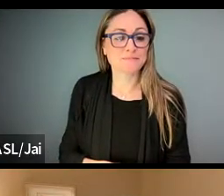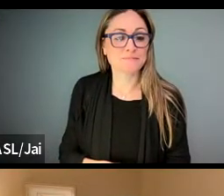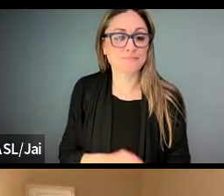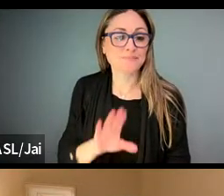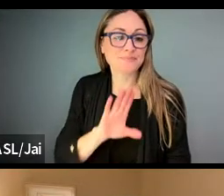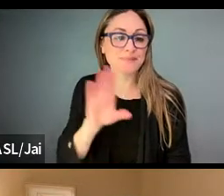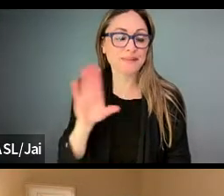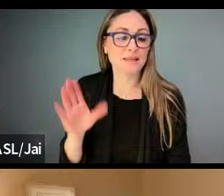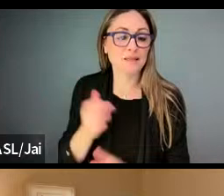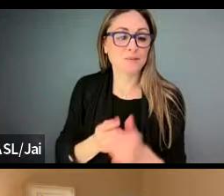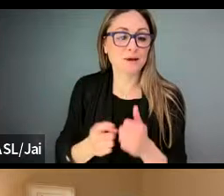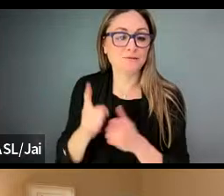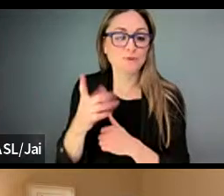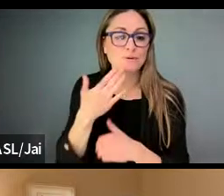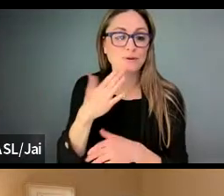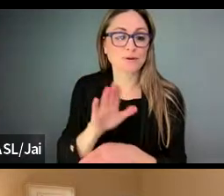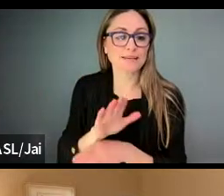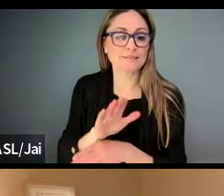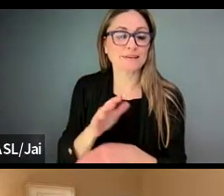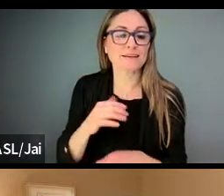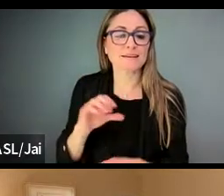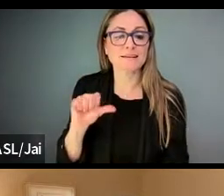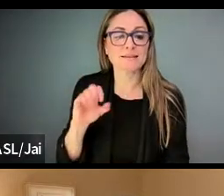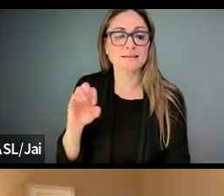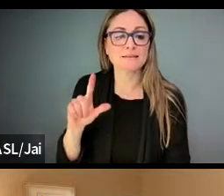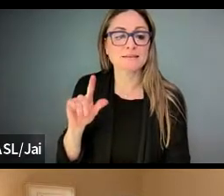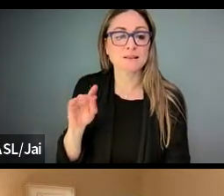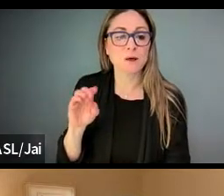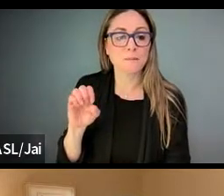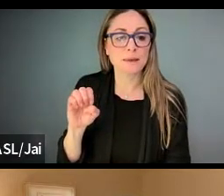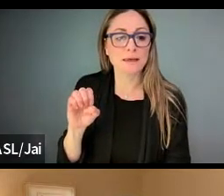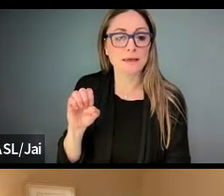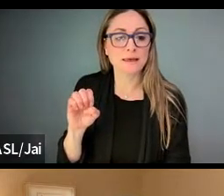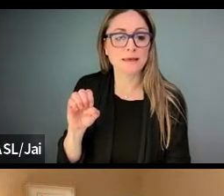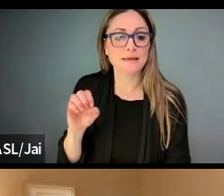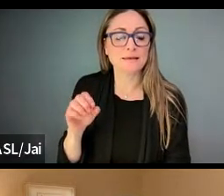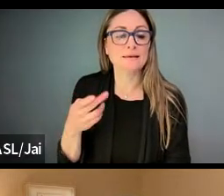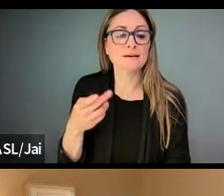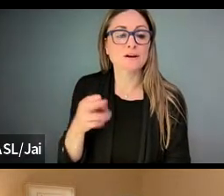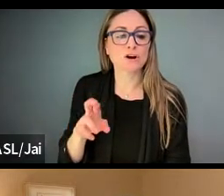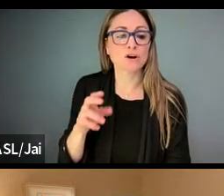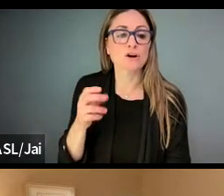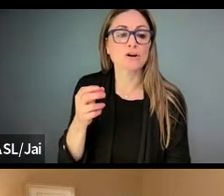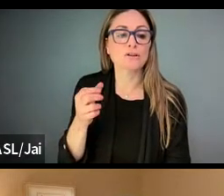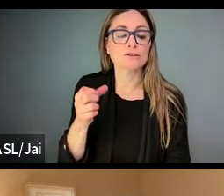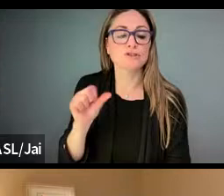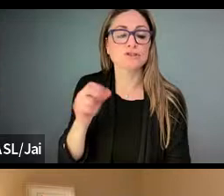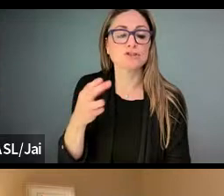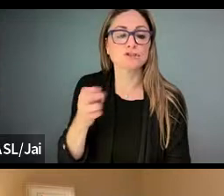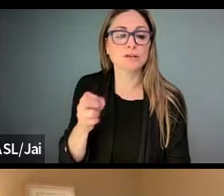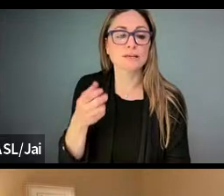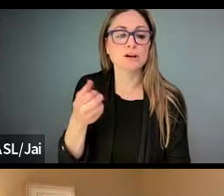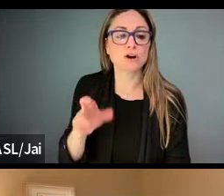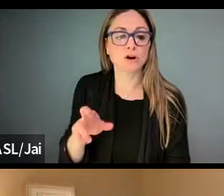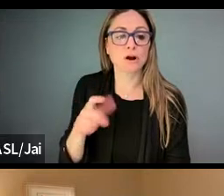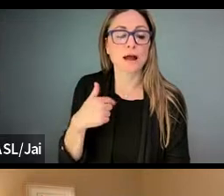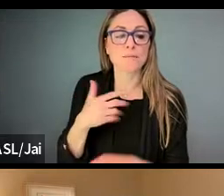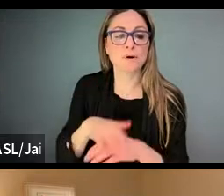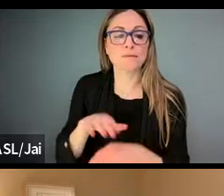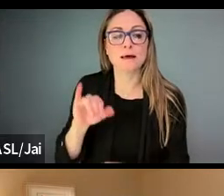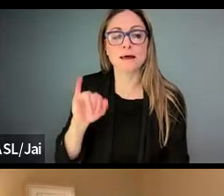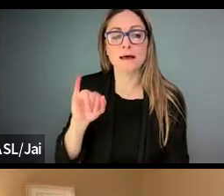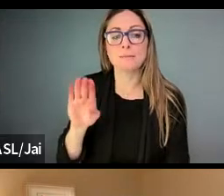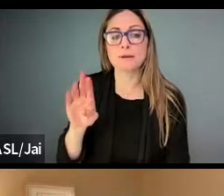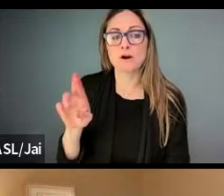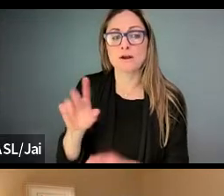Hello, everyone. Good evening. Salome or Salome. I'm pronouns are she, her, and I am on the IBR